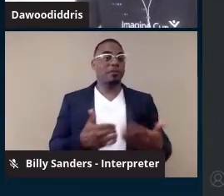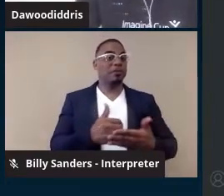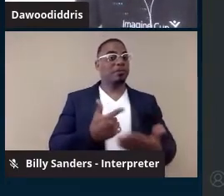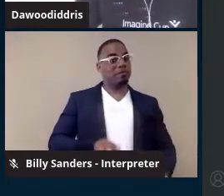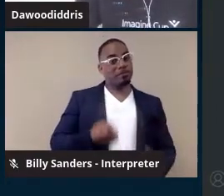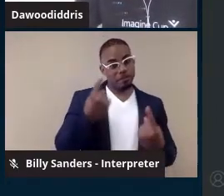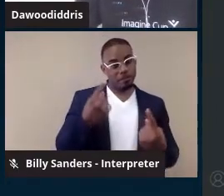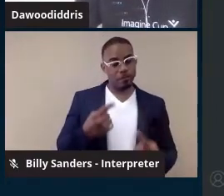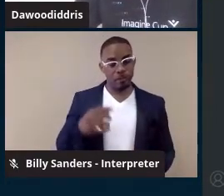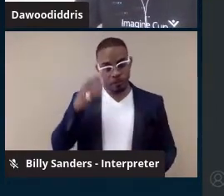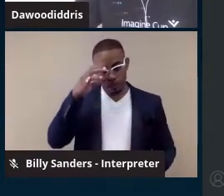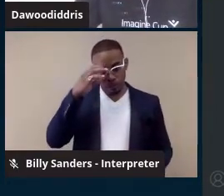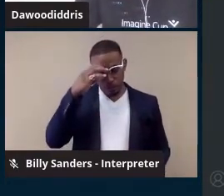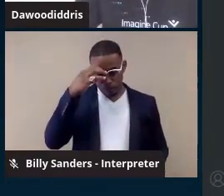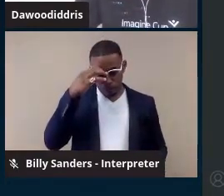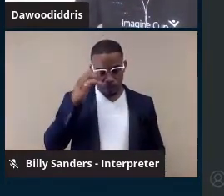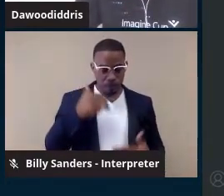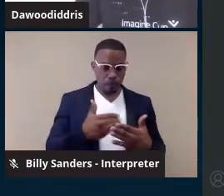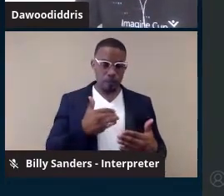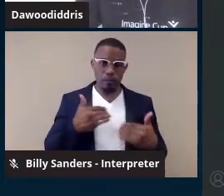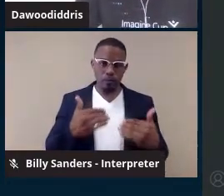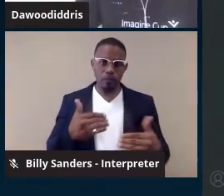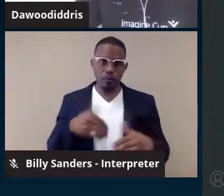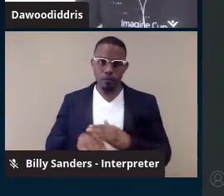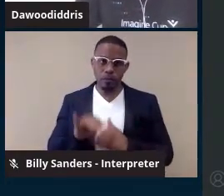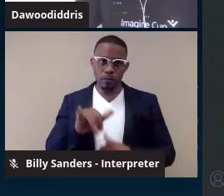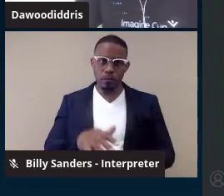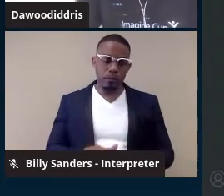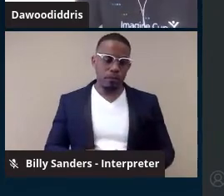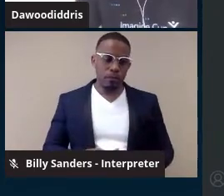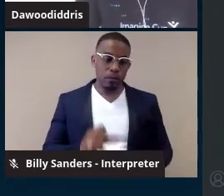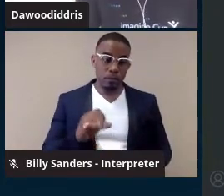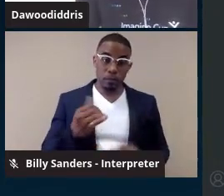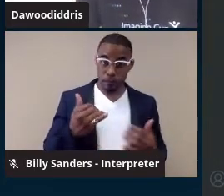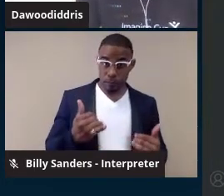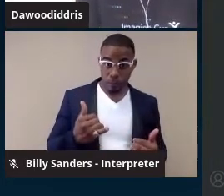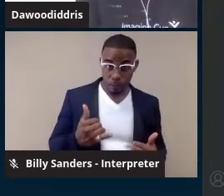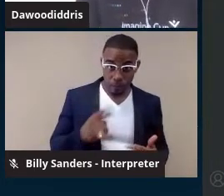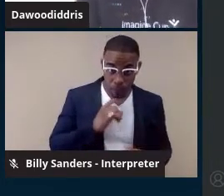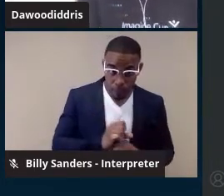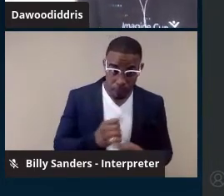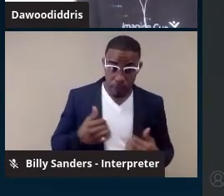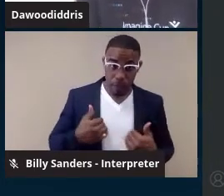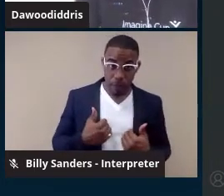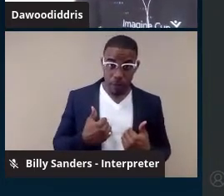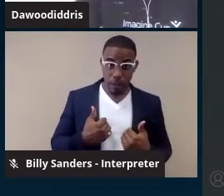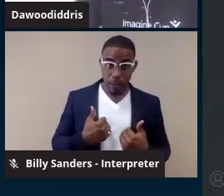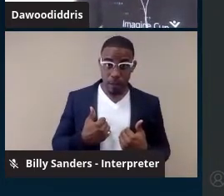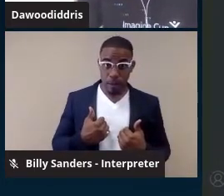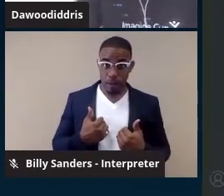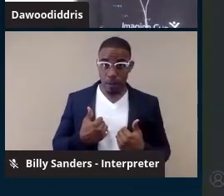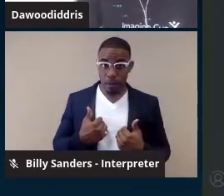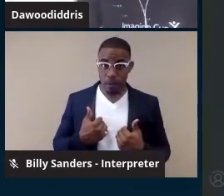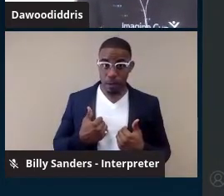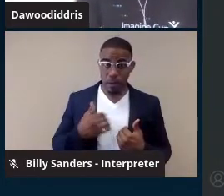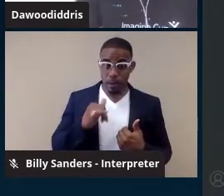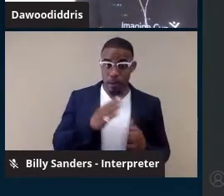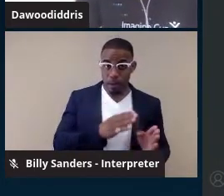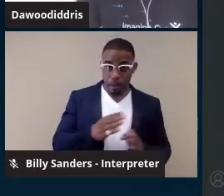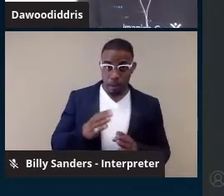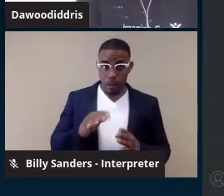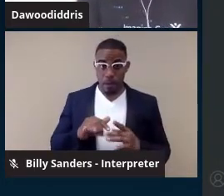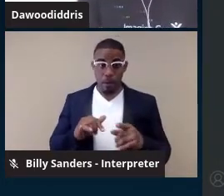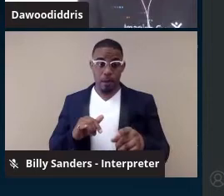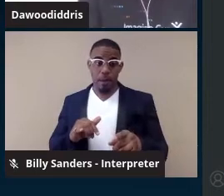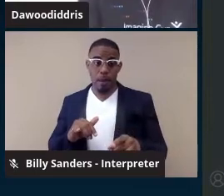understand. And I'll create a middleware, file. So now that I actually have this particular middleware pulled